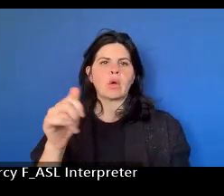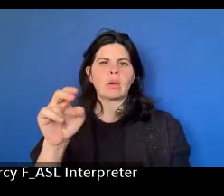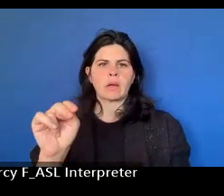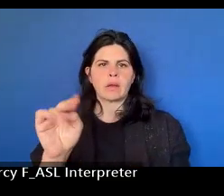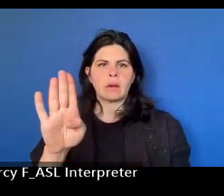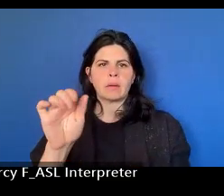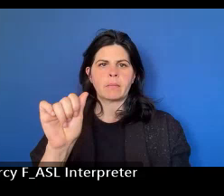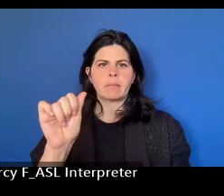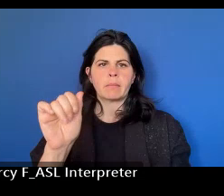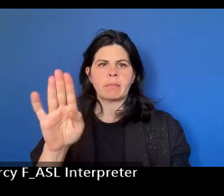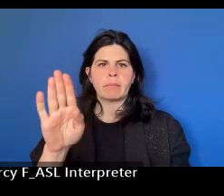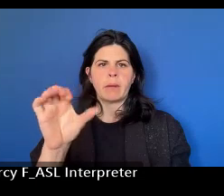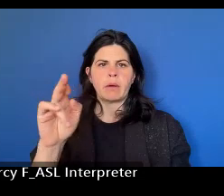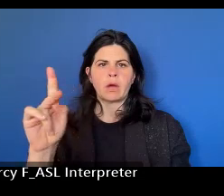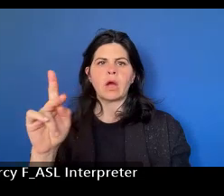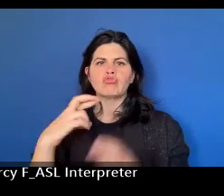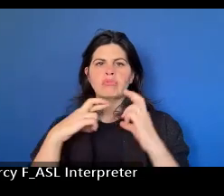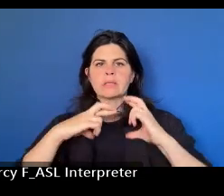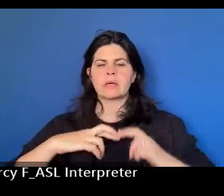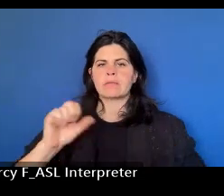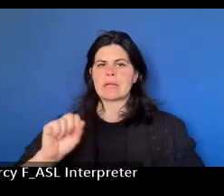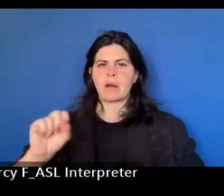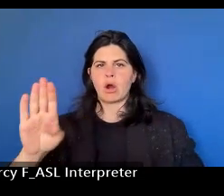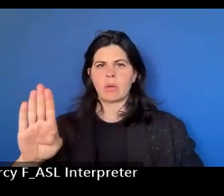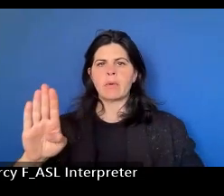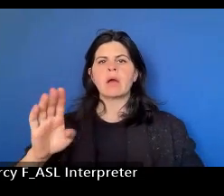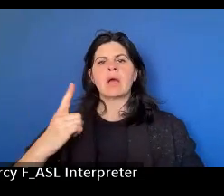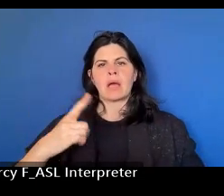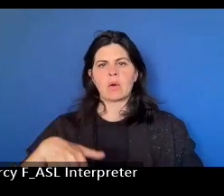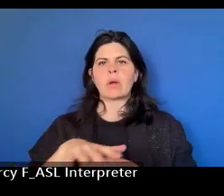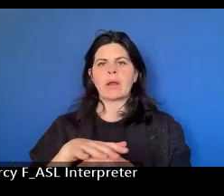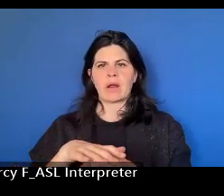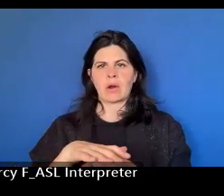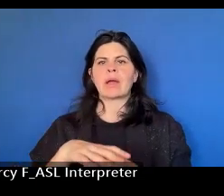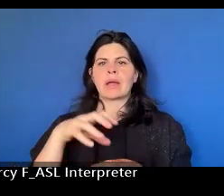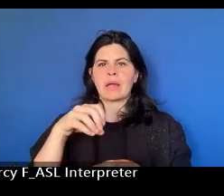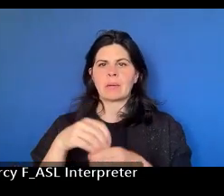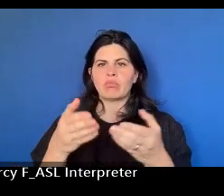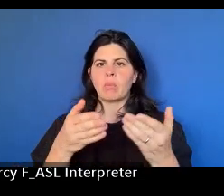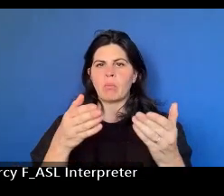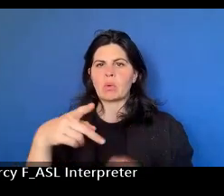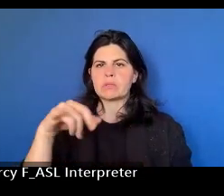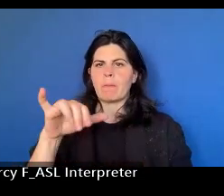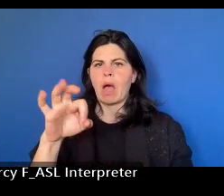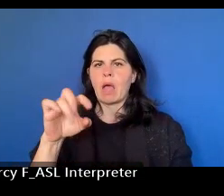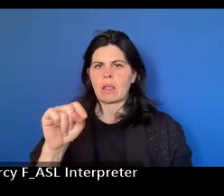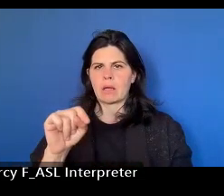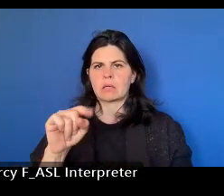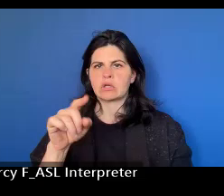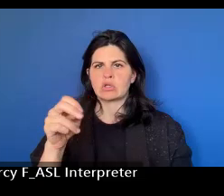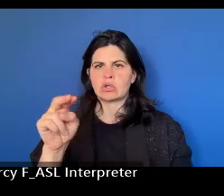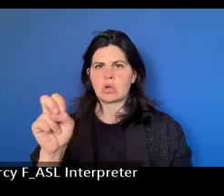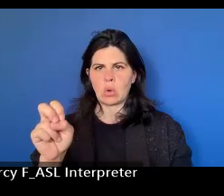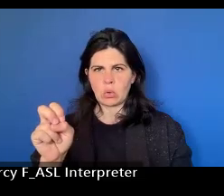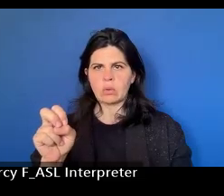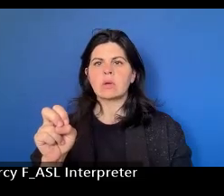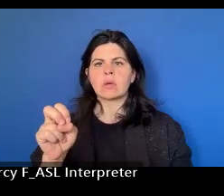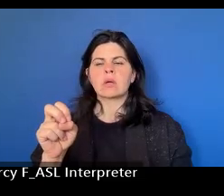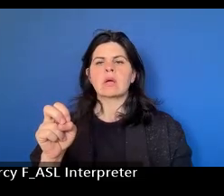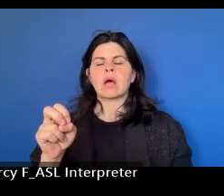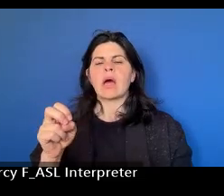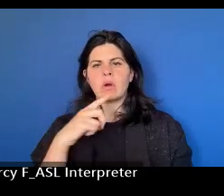Santa Barbara in one of the areas that is a proposed pilot zone for this project. I wanted to record that I support Santa Barbara zones being